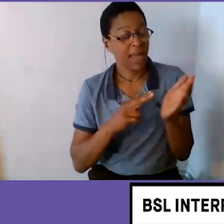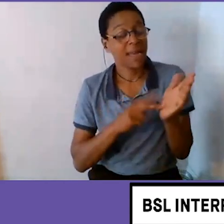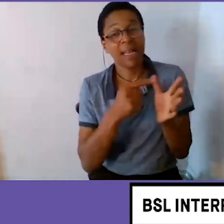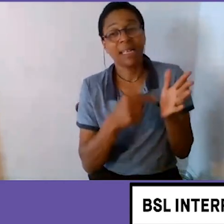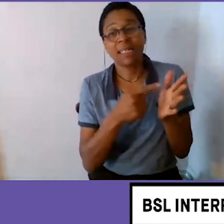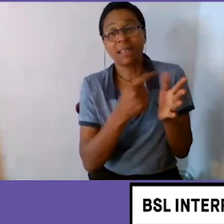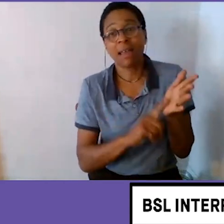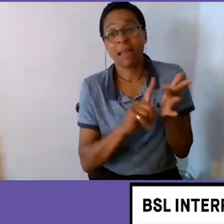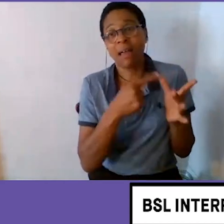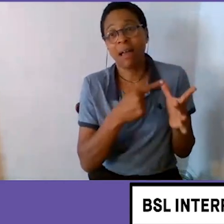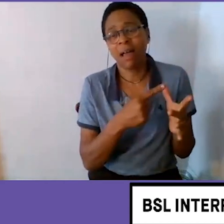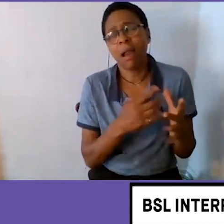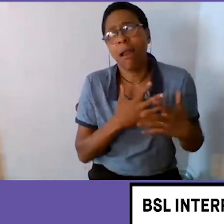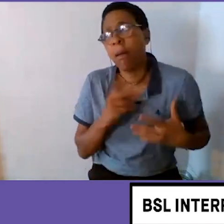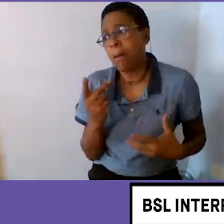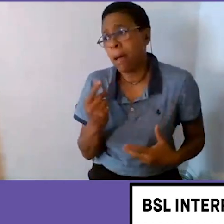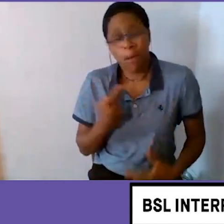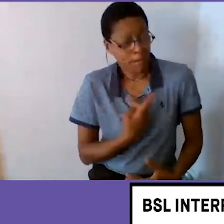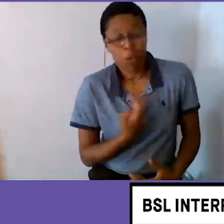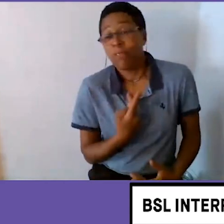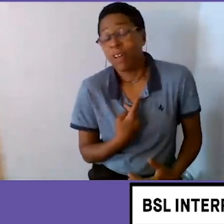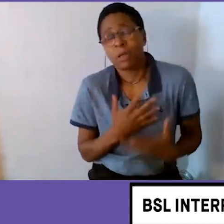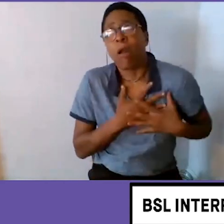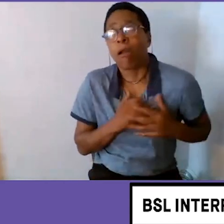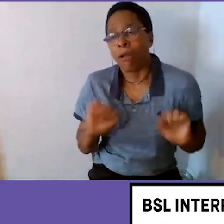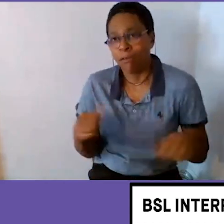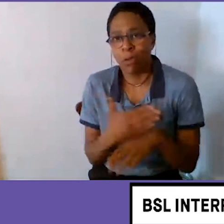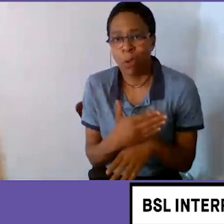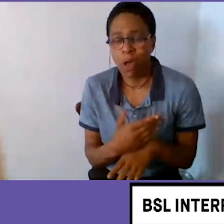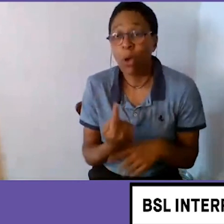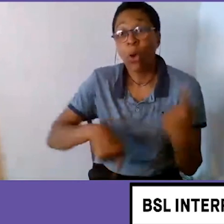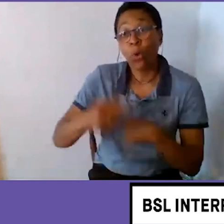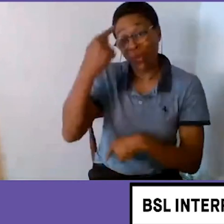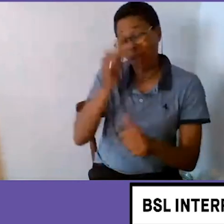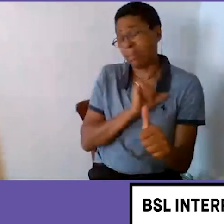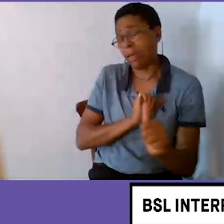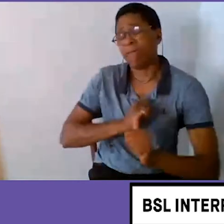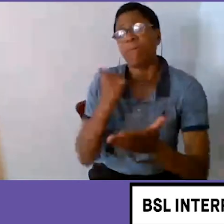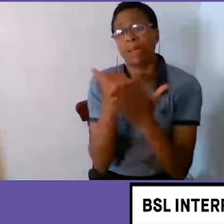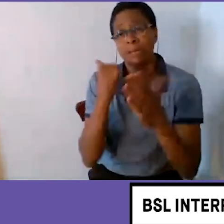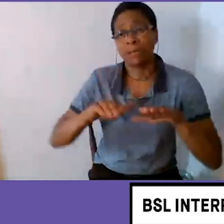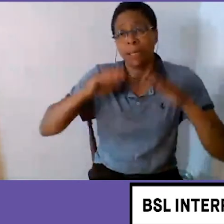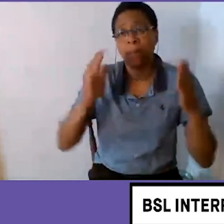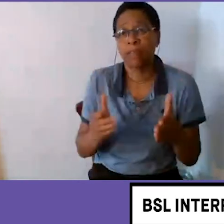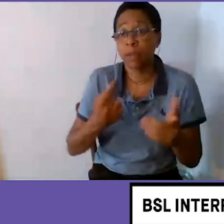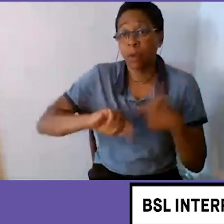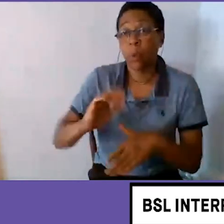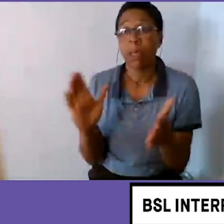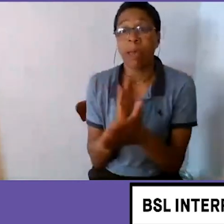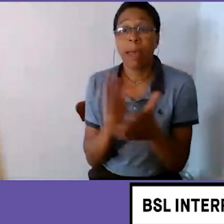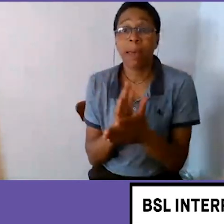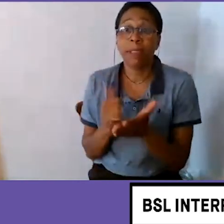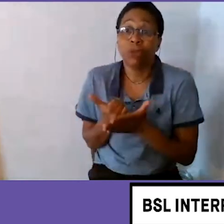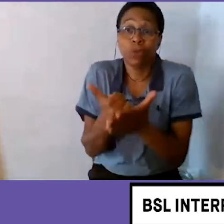love what you're doing. We think they're really great platforms, and we're happy to support in any way we can, even if that's just us signing up